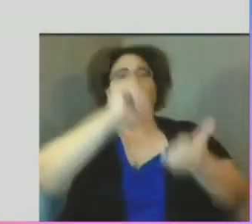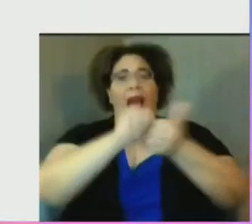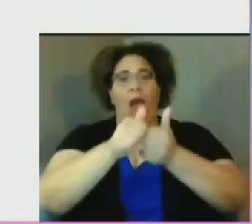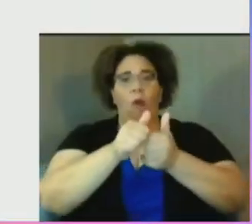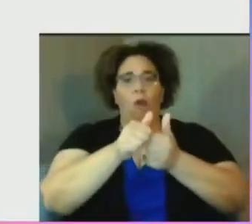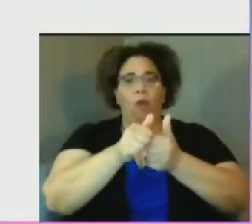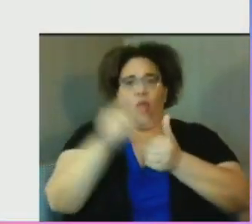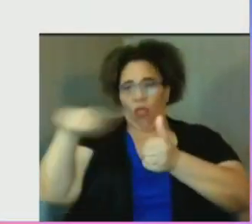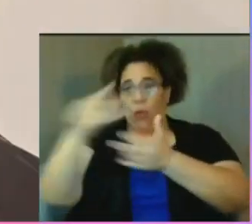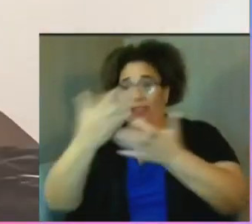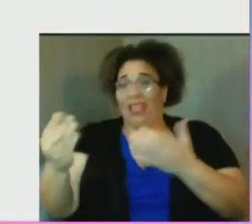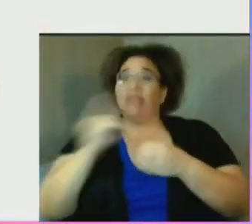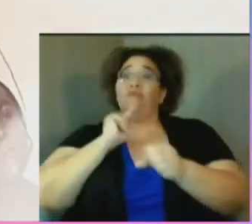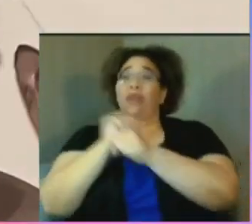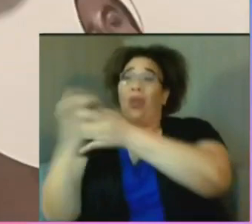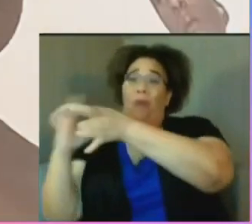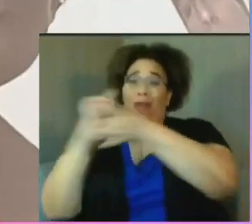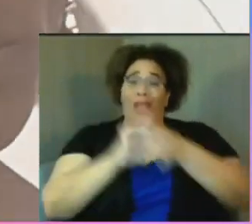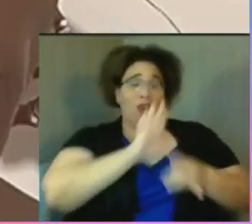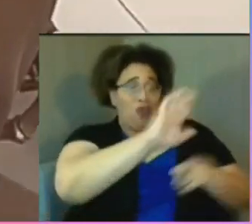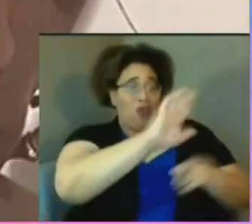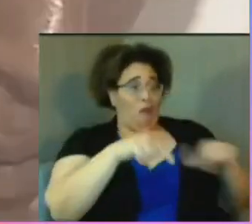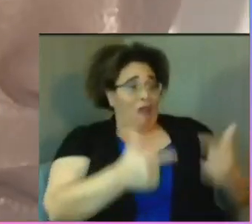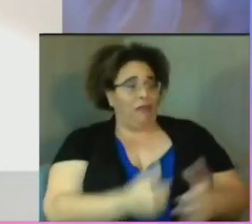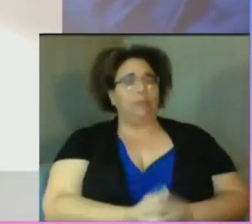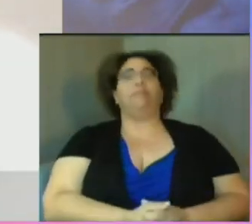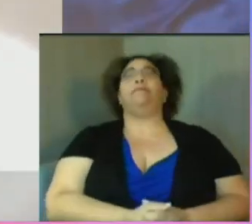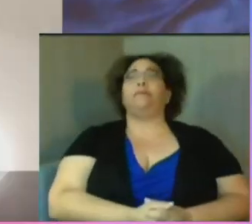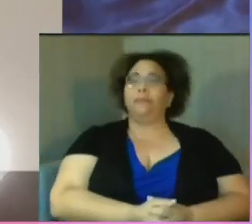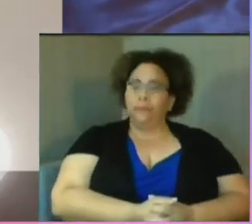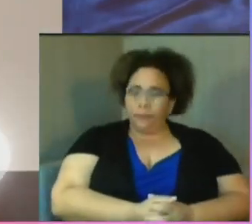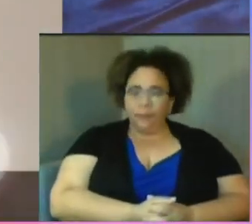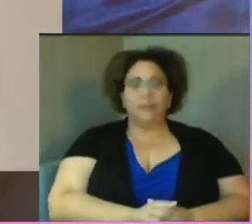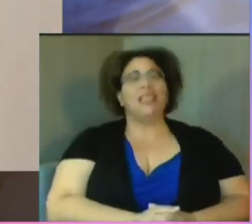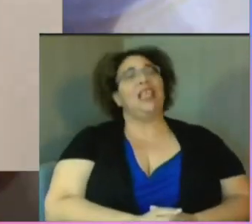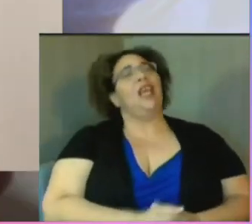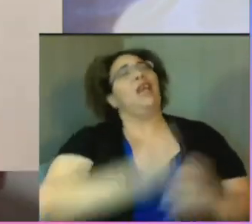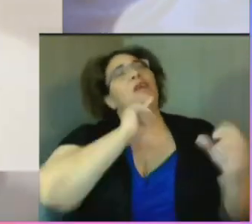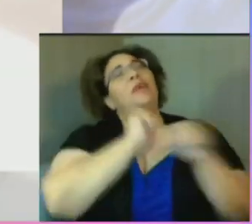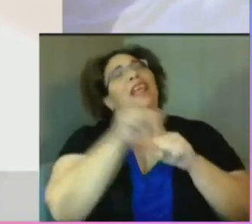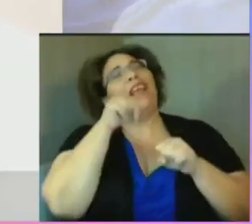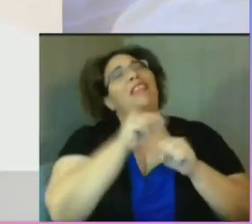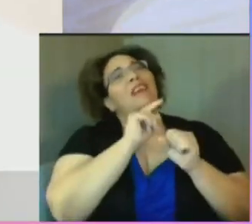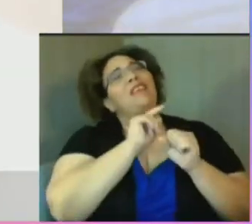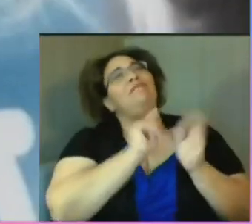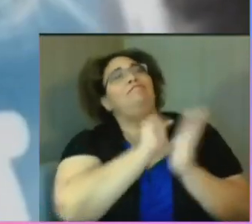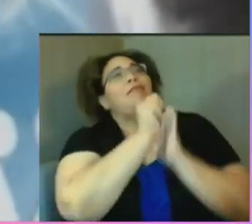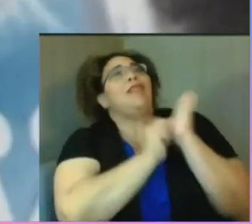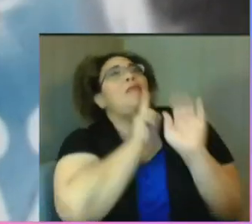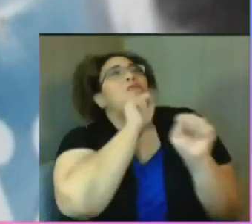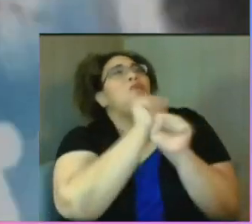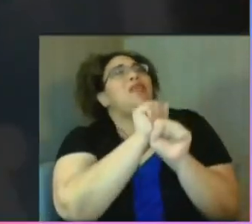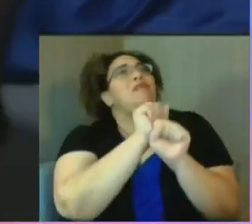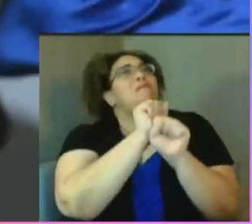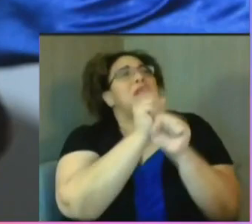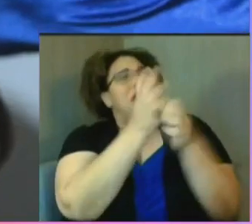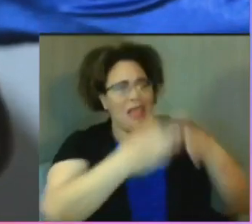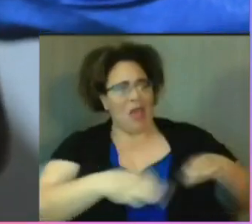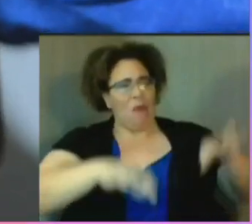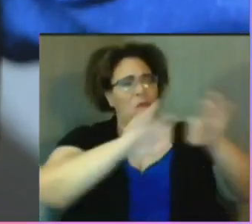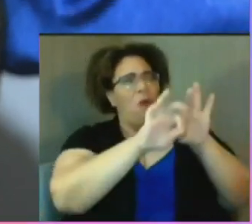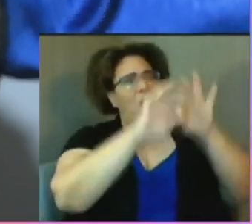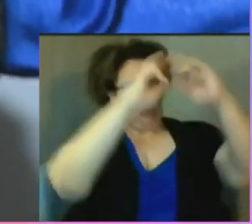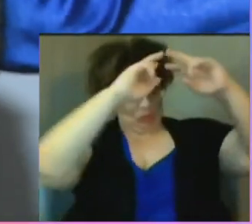for you. Absolutely. This time's been really essential in just looking at my